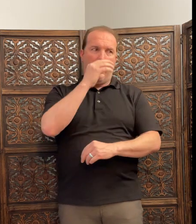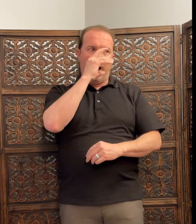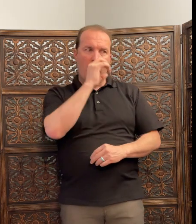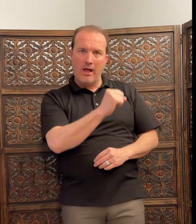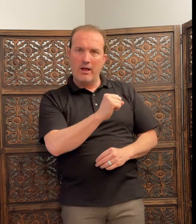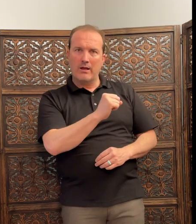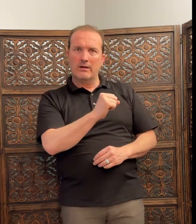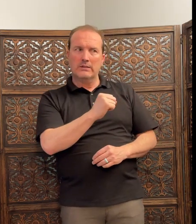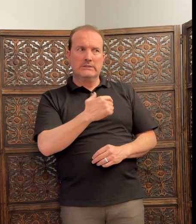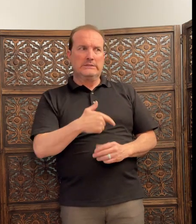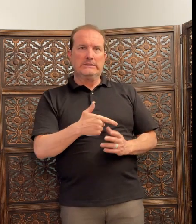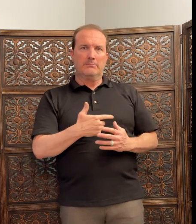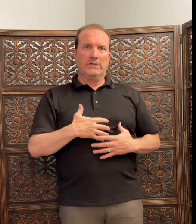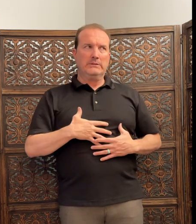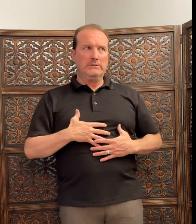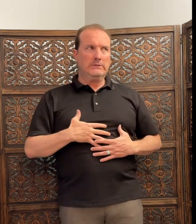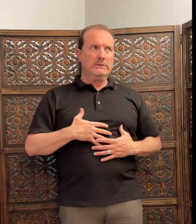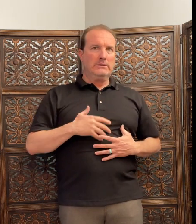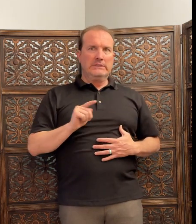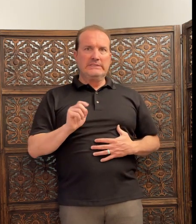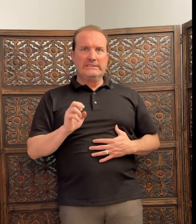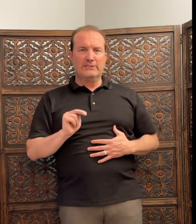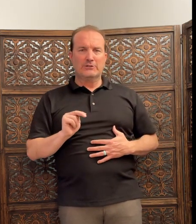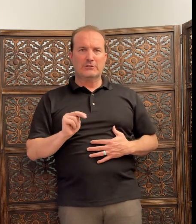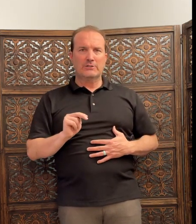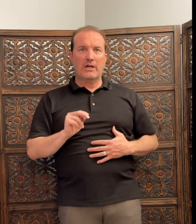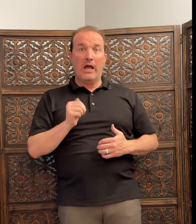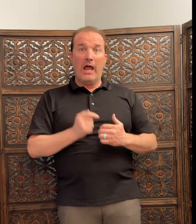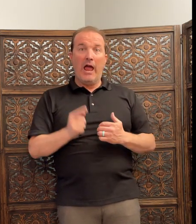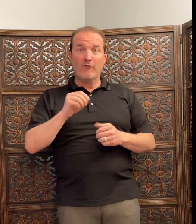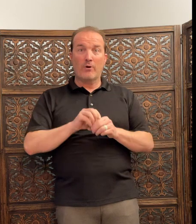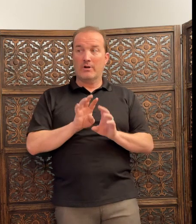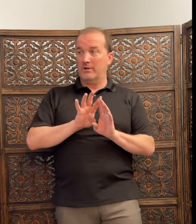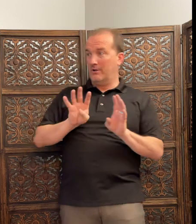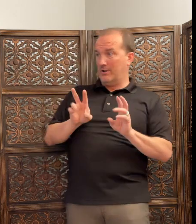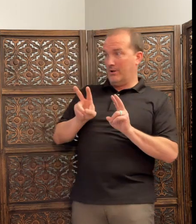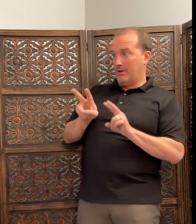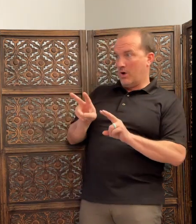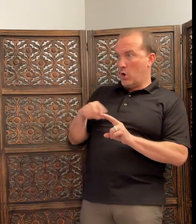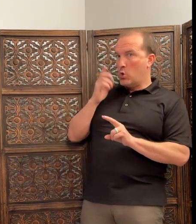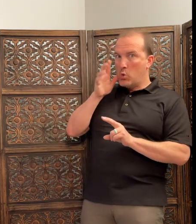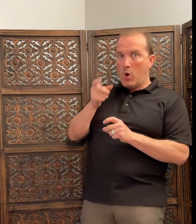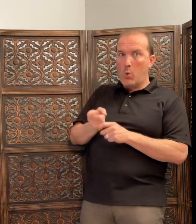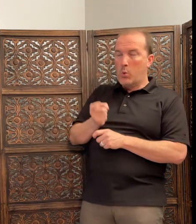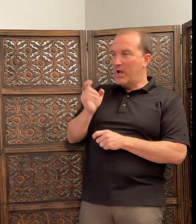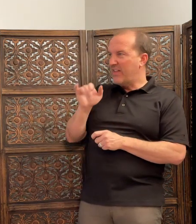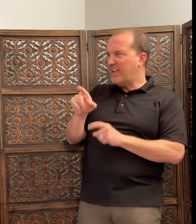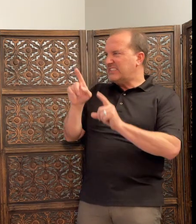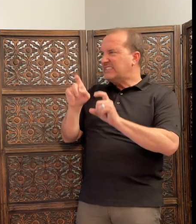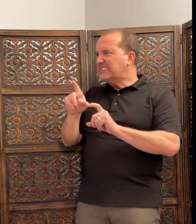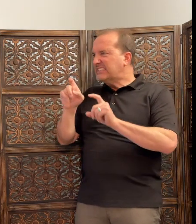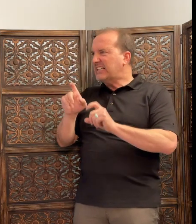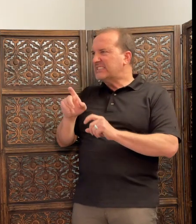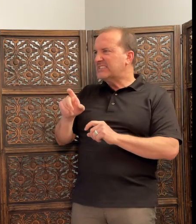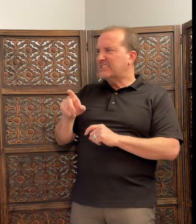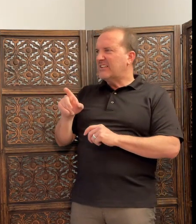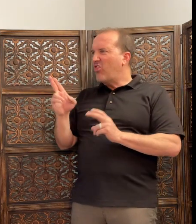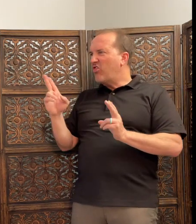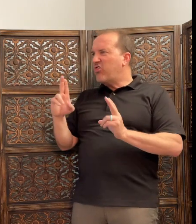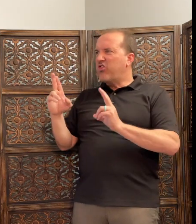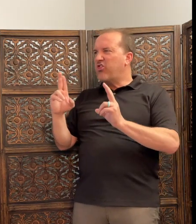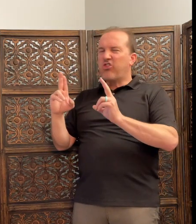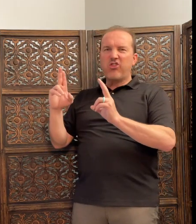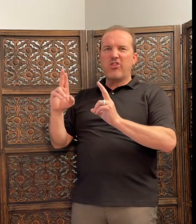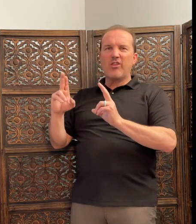and compelling moments of dramatic tension in the story. Everyone on the porch and in the vicinity wants to know that who will win this test